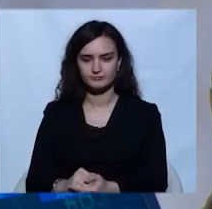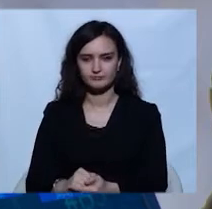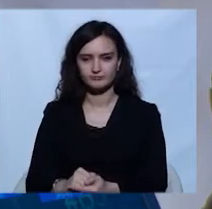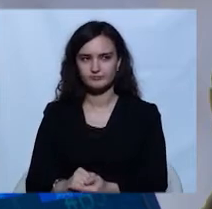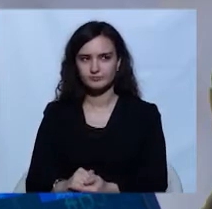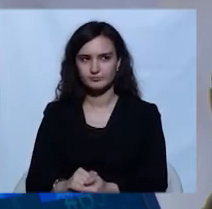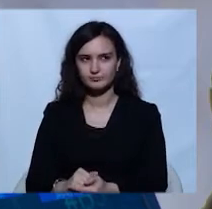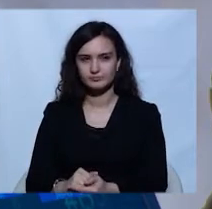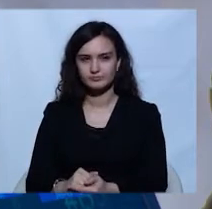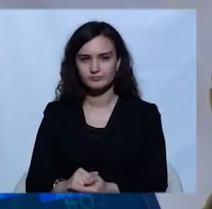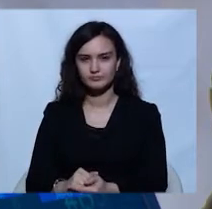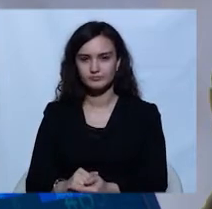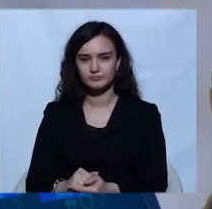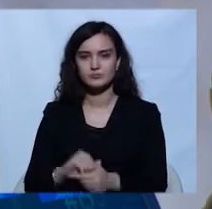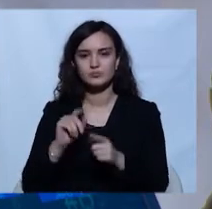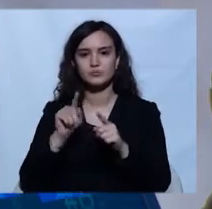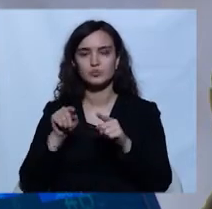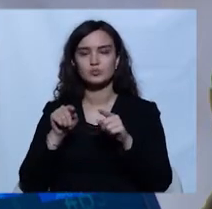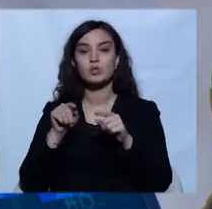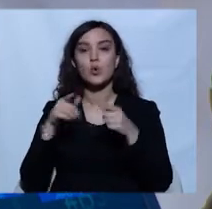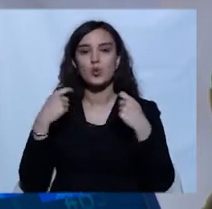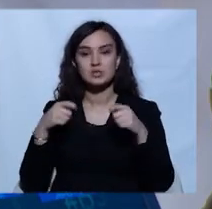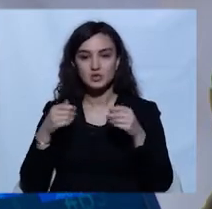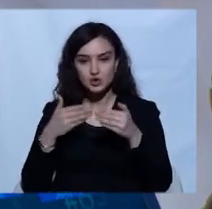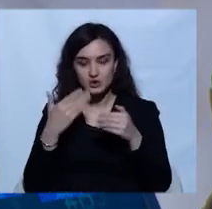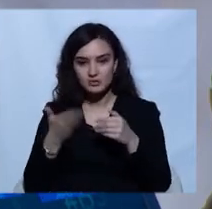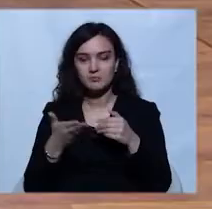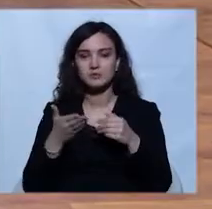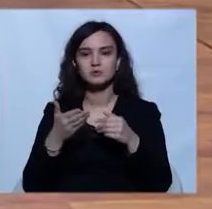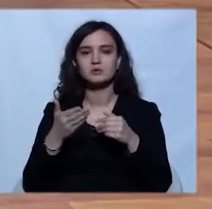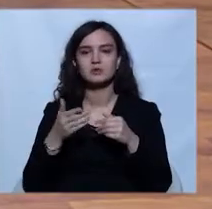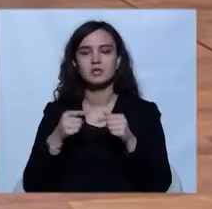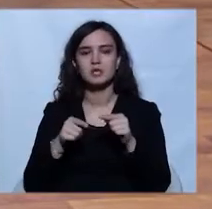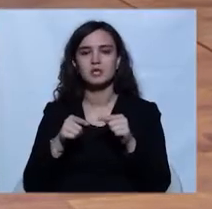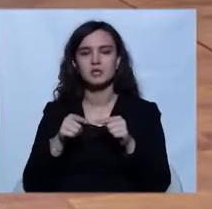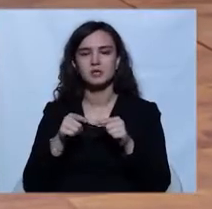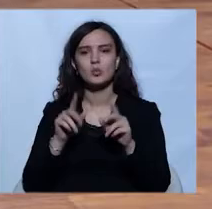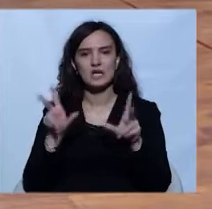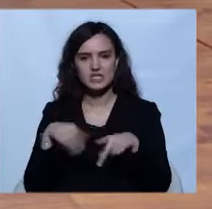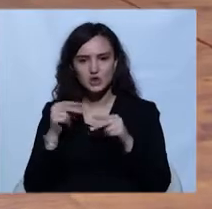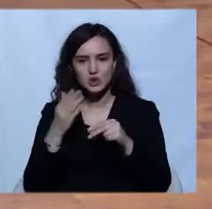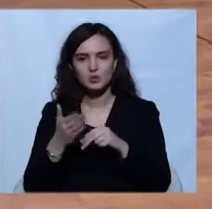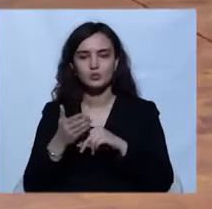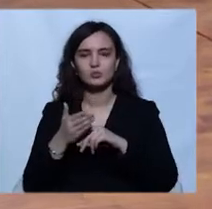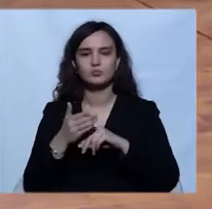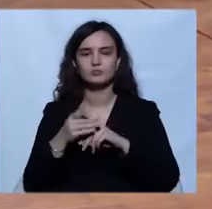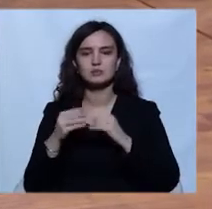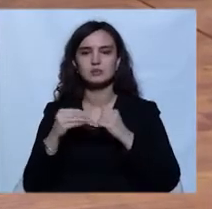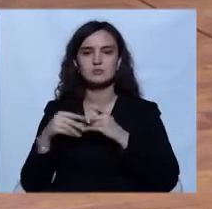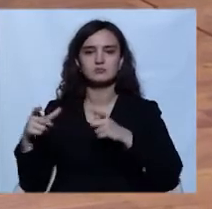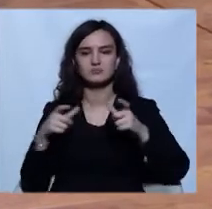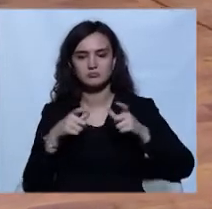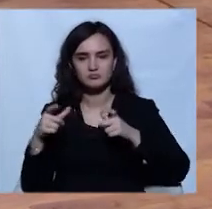survive, to sail, shipwreck, stranded, to rescue, deserted